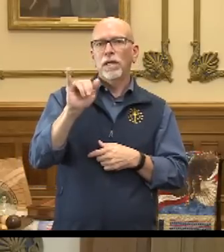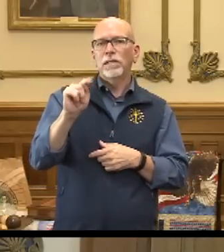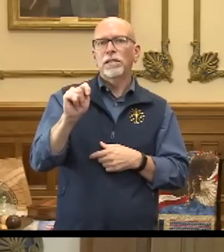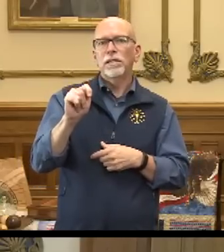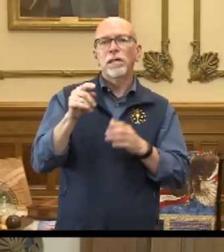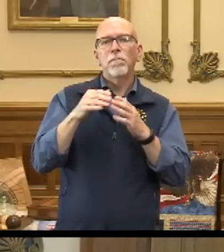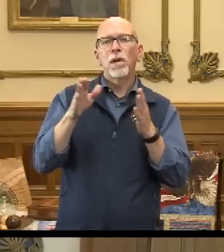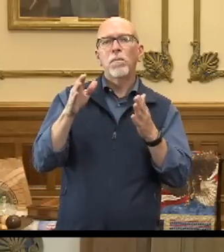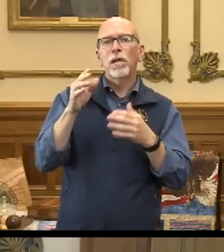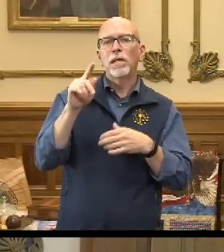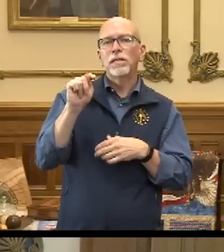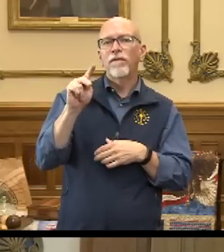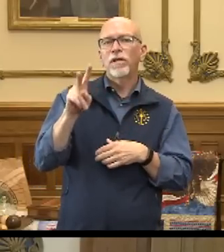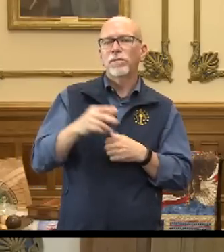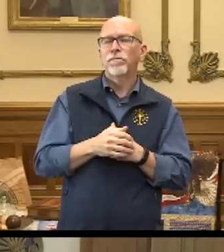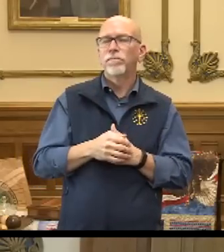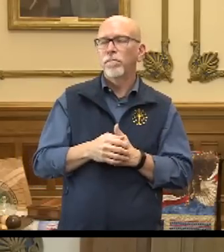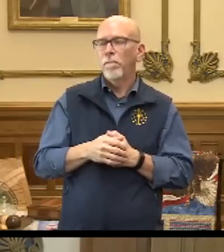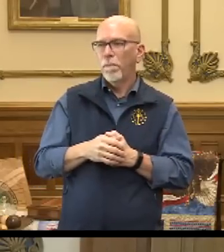Public Television.